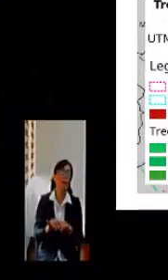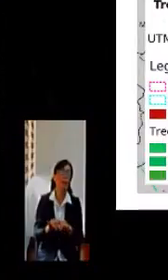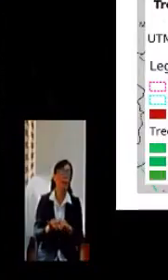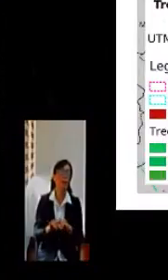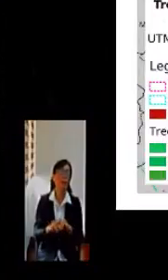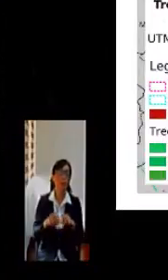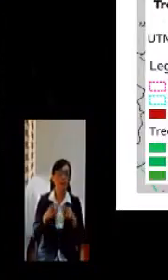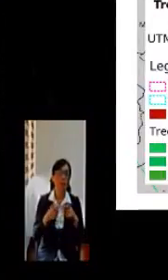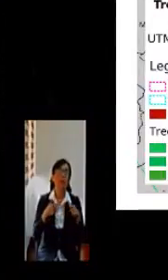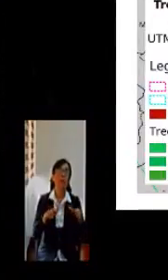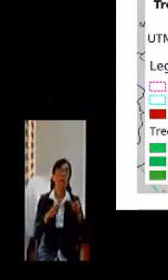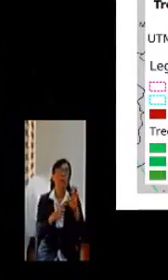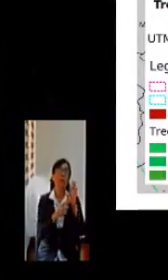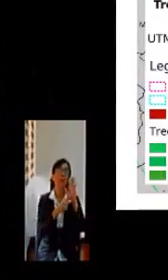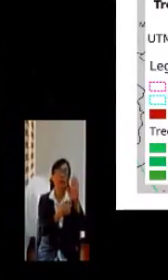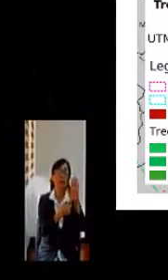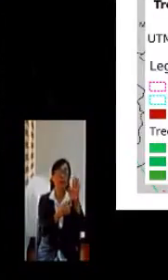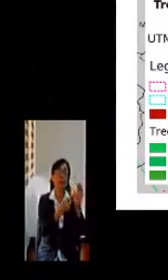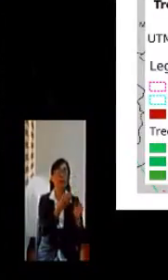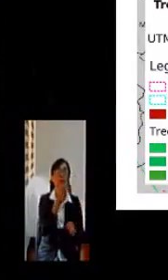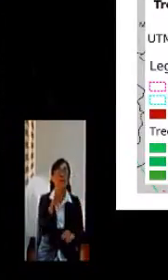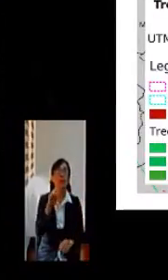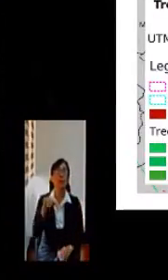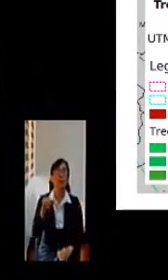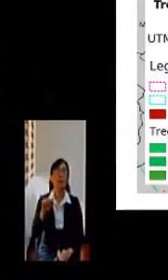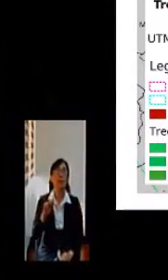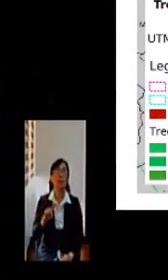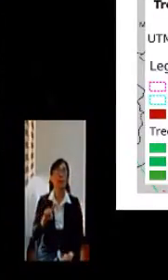Let me show you some maps